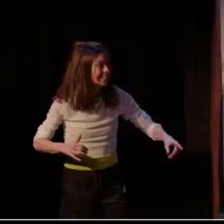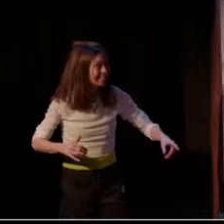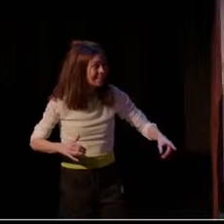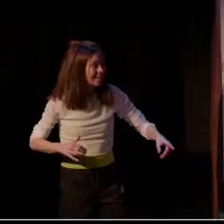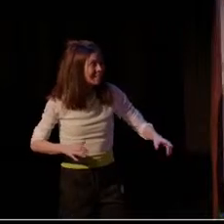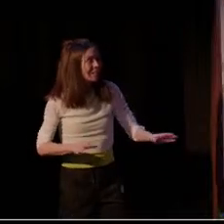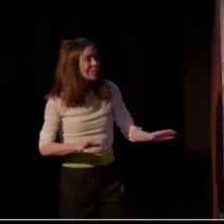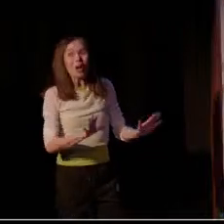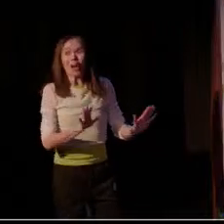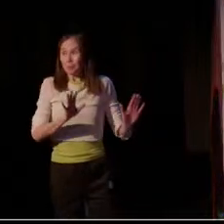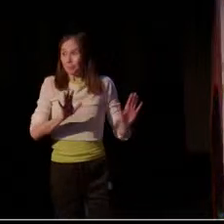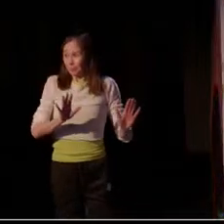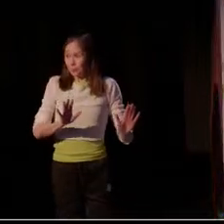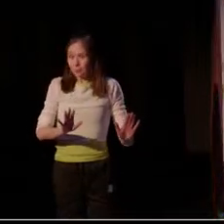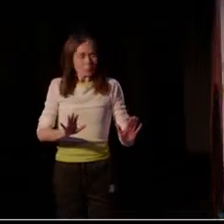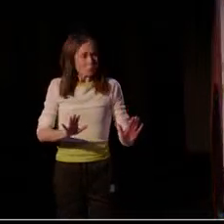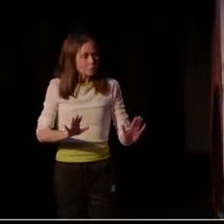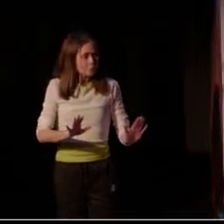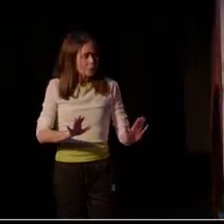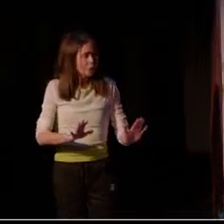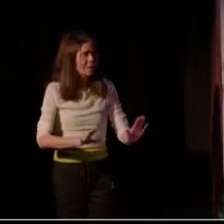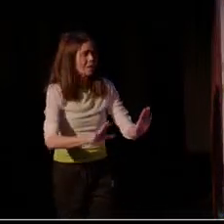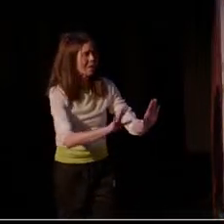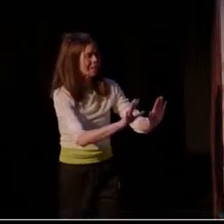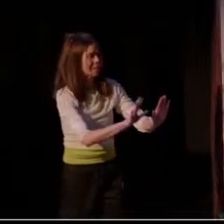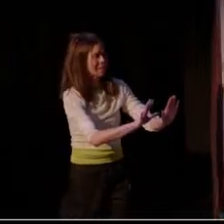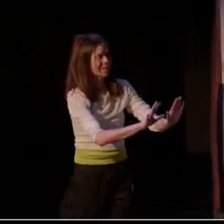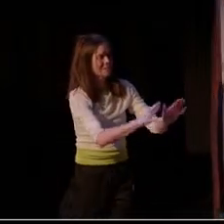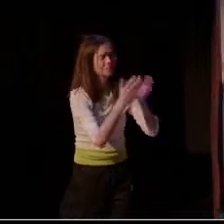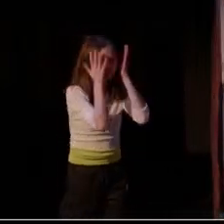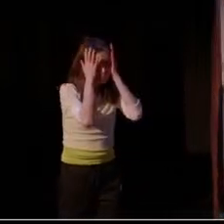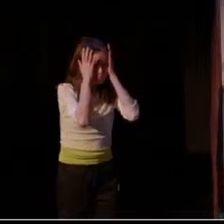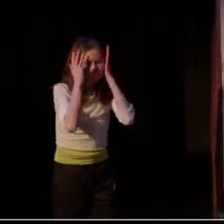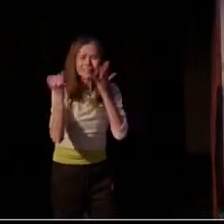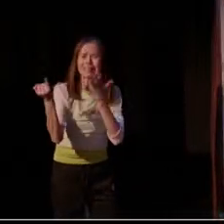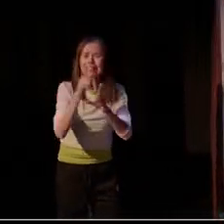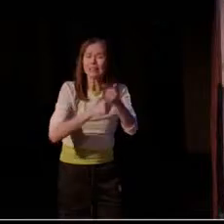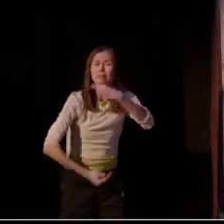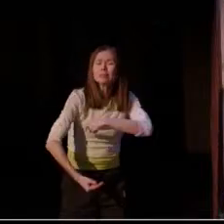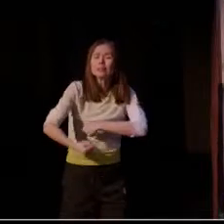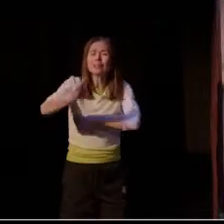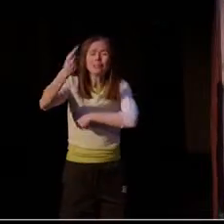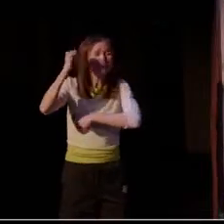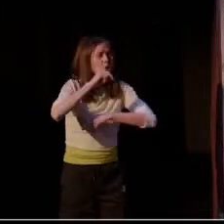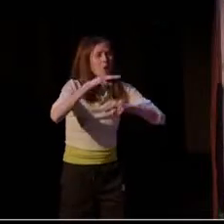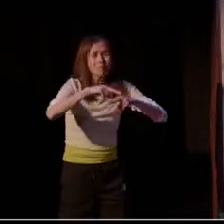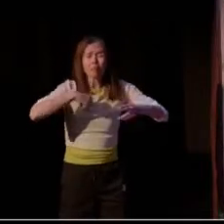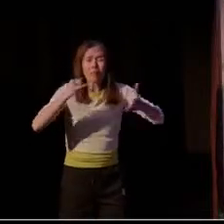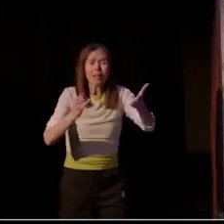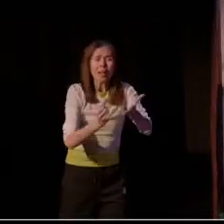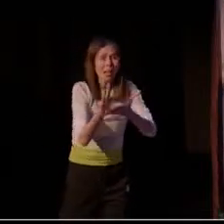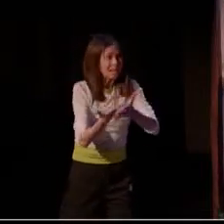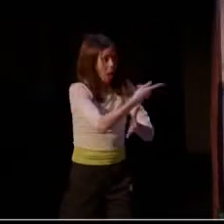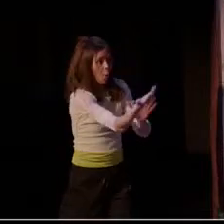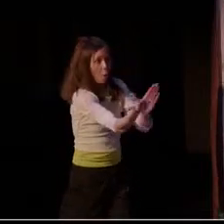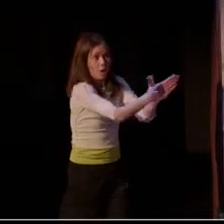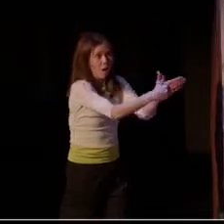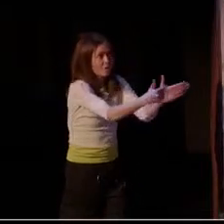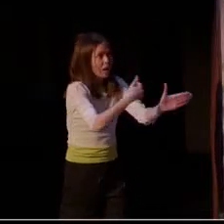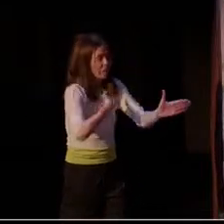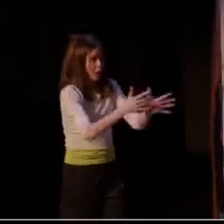Gracious gentlemen, the wrongs I've done you stir afresh within me, and your kind words, especially